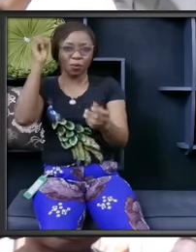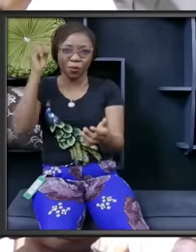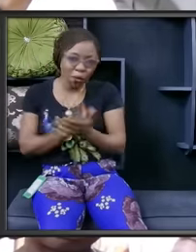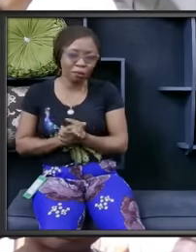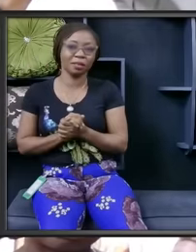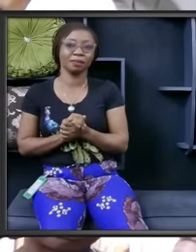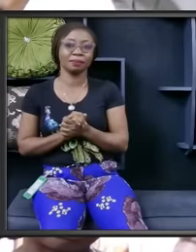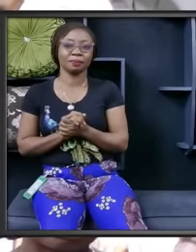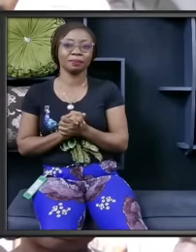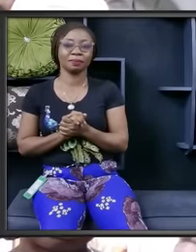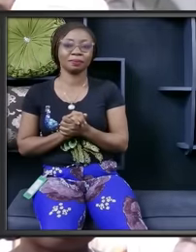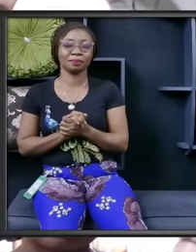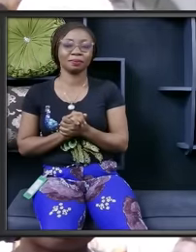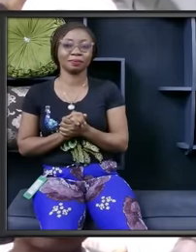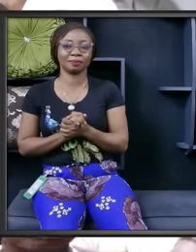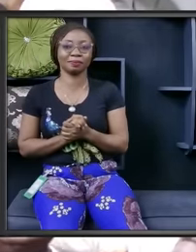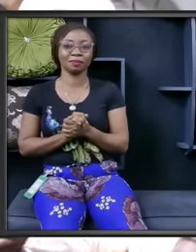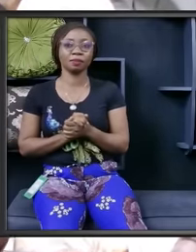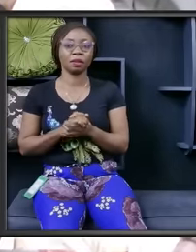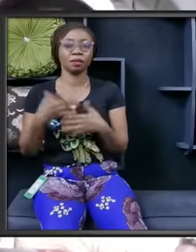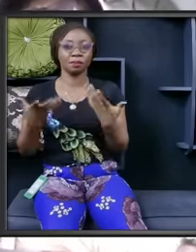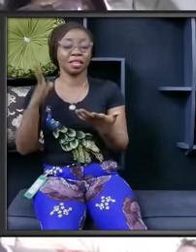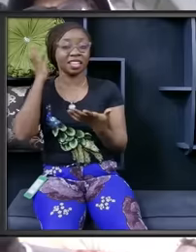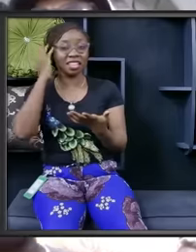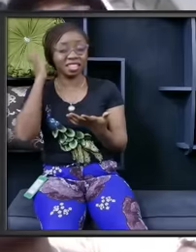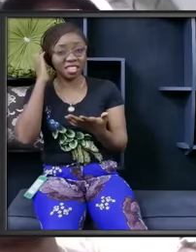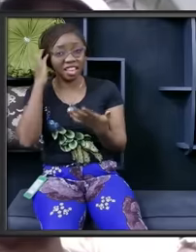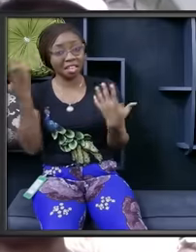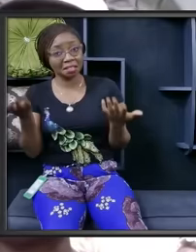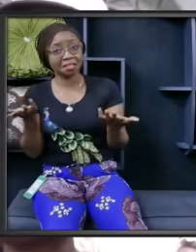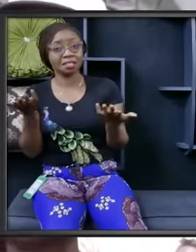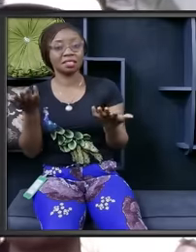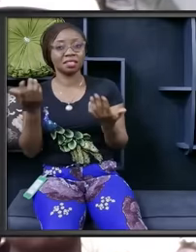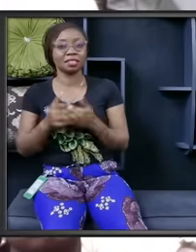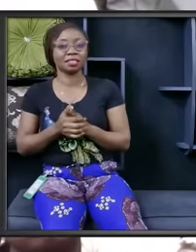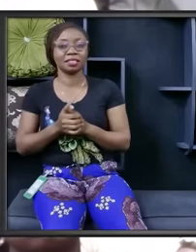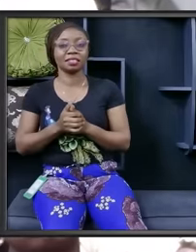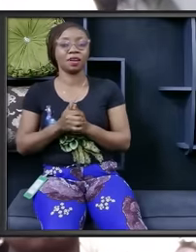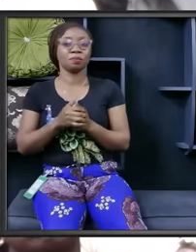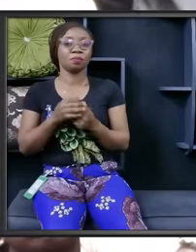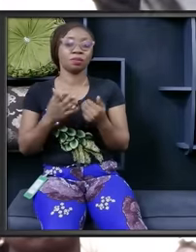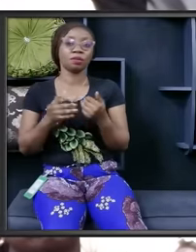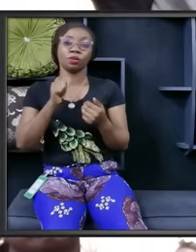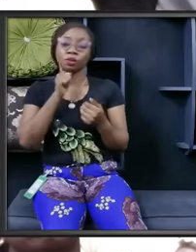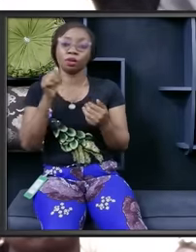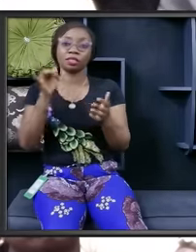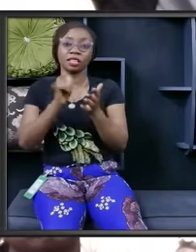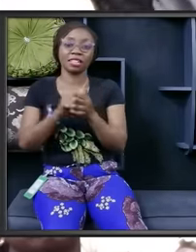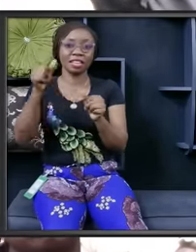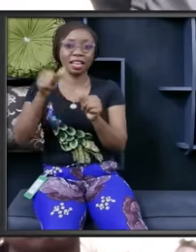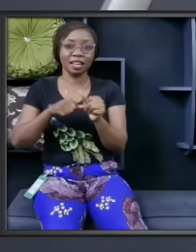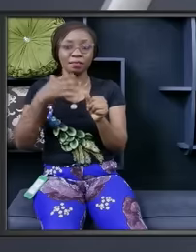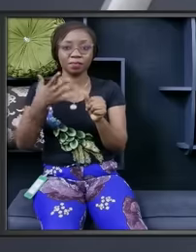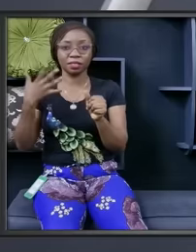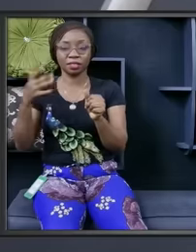you hear say he kill it. No, not they talk or anything where you no get evidence. Oh, okay, sir. And no be say everything where